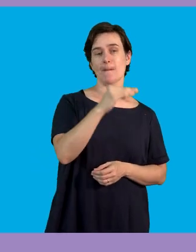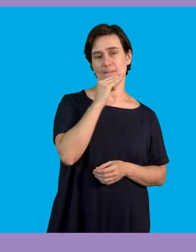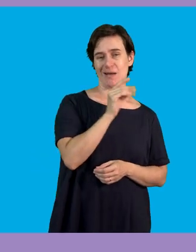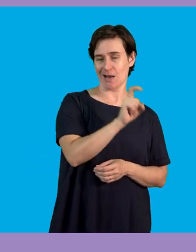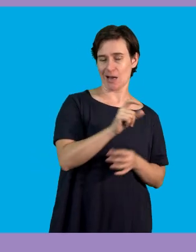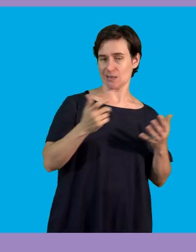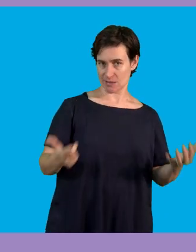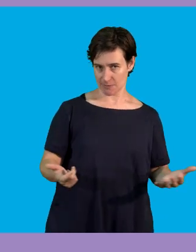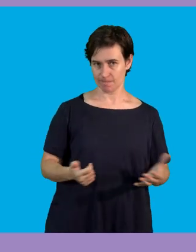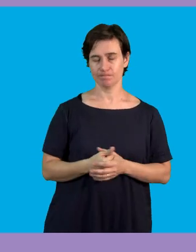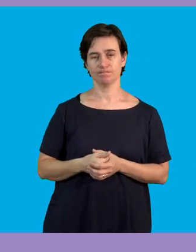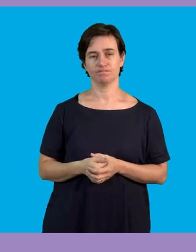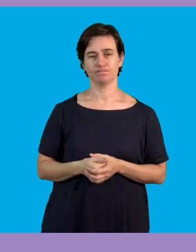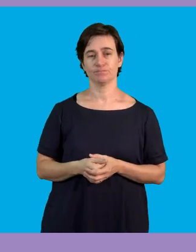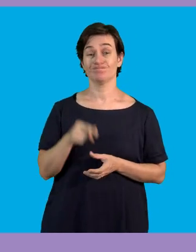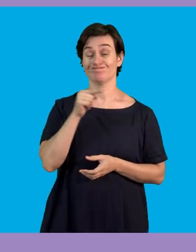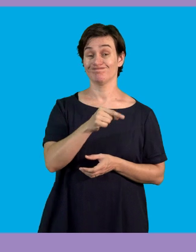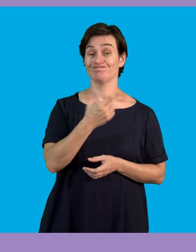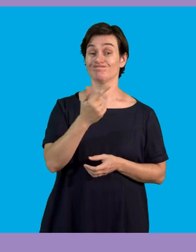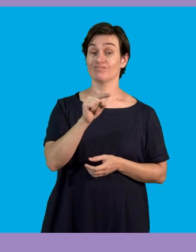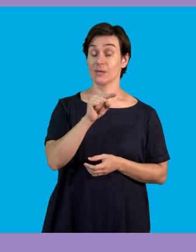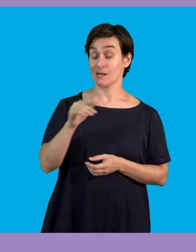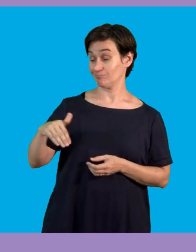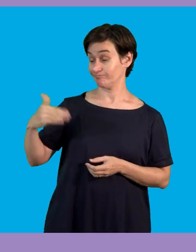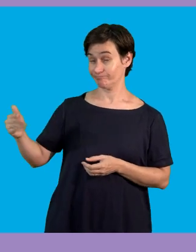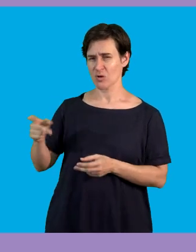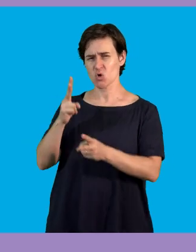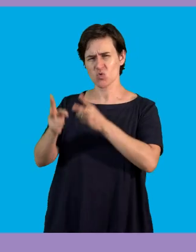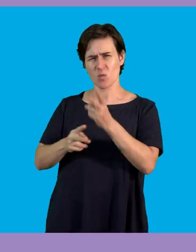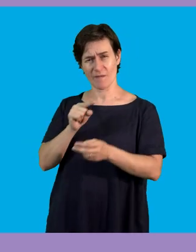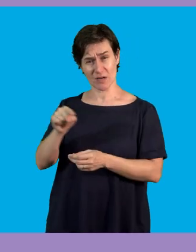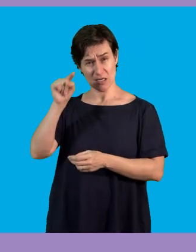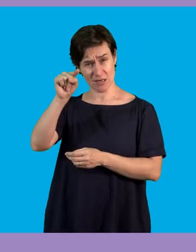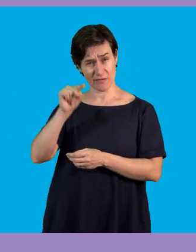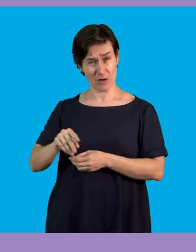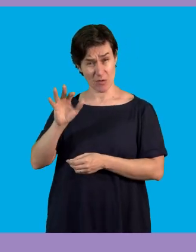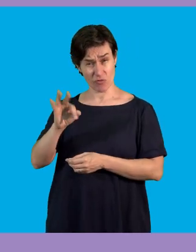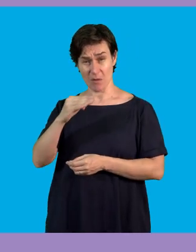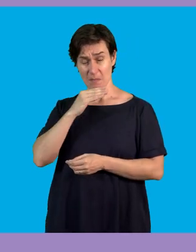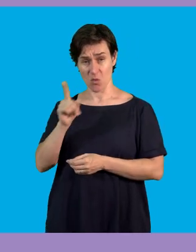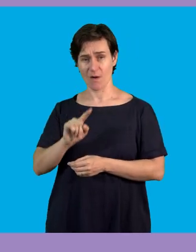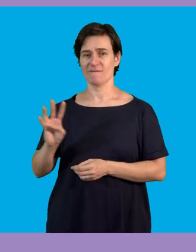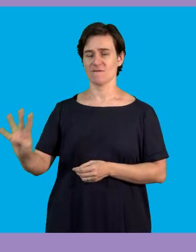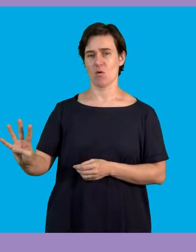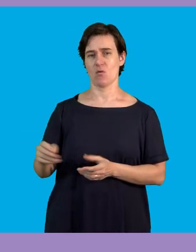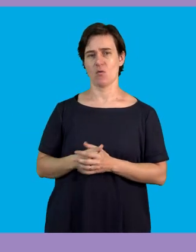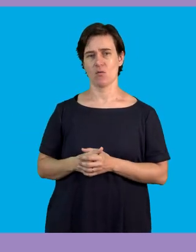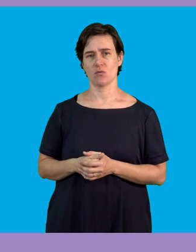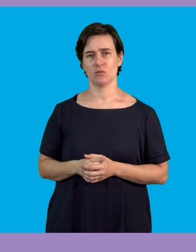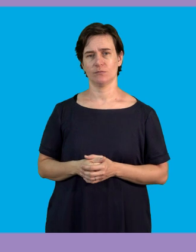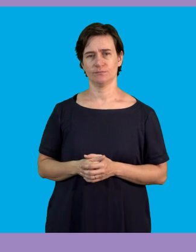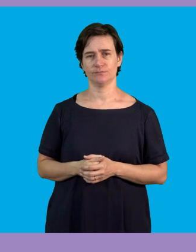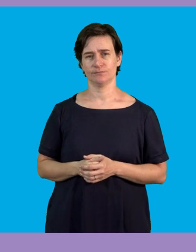get 1, so our outcome is x. And when we divide 12 by 3, we get 4. Same with our